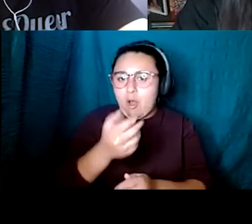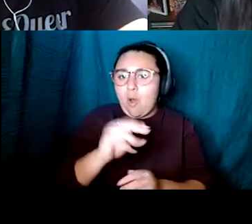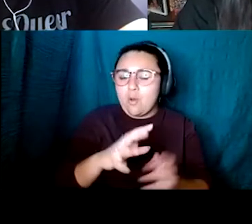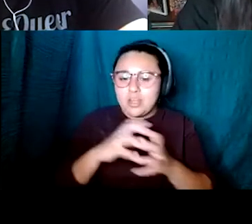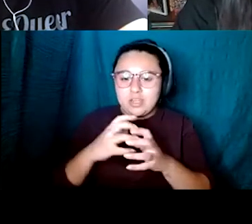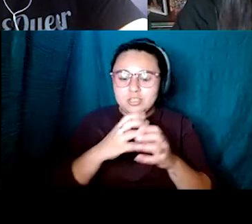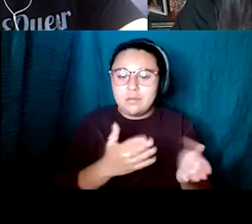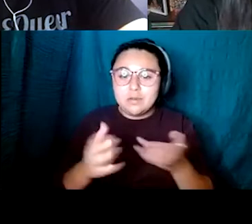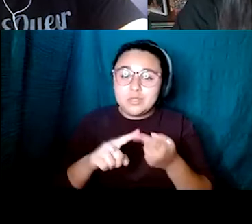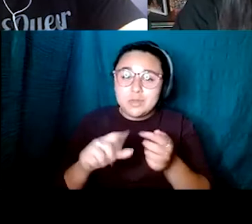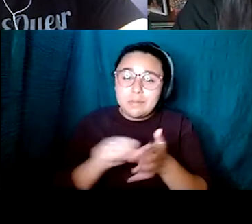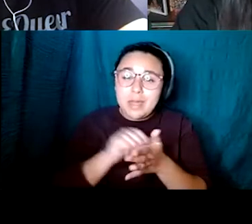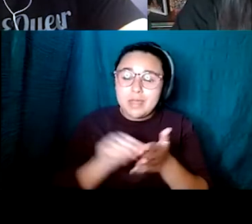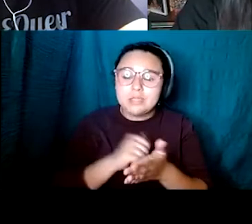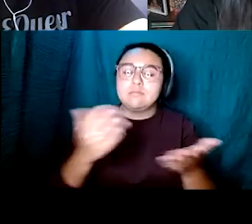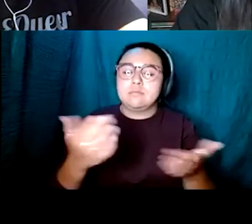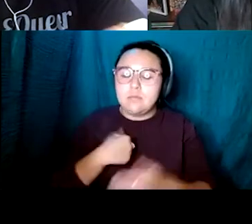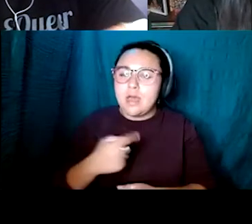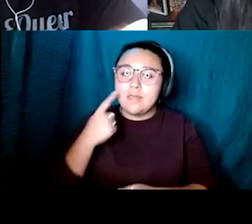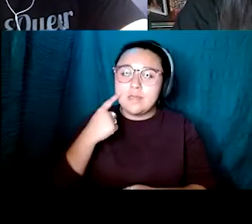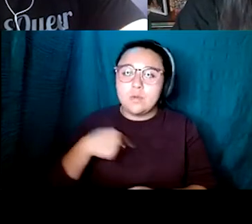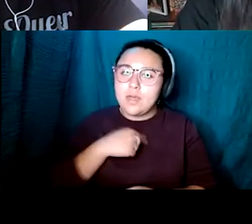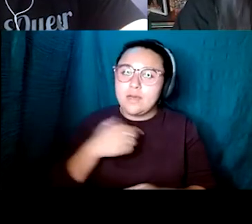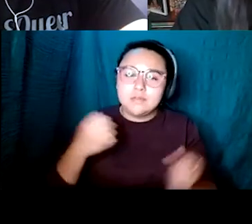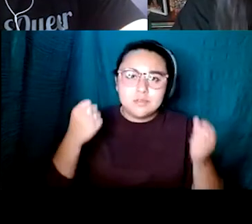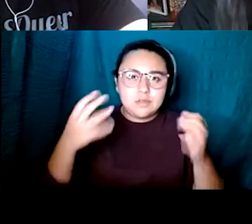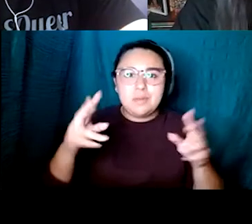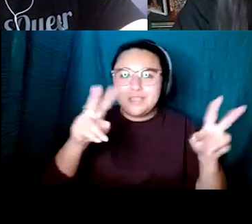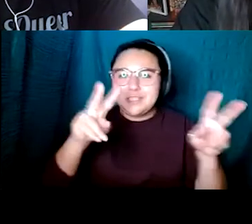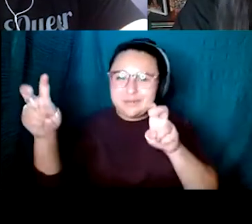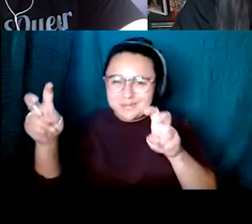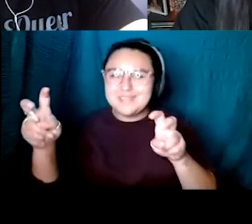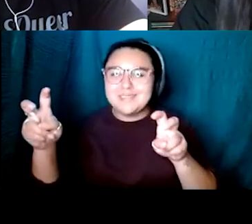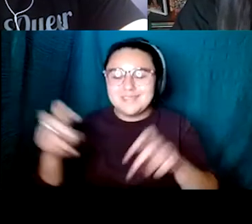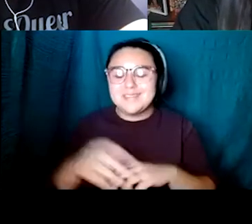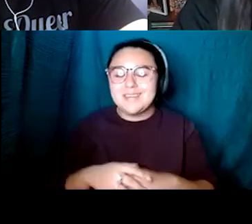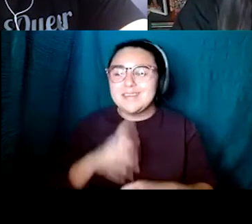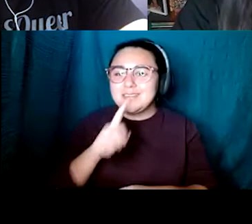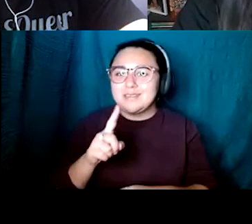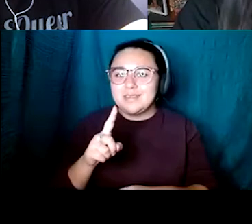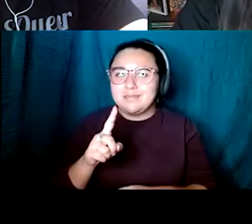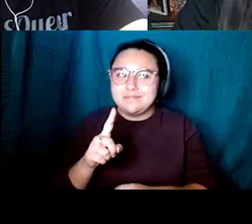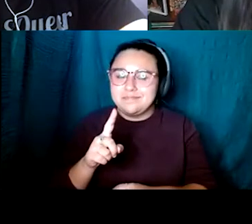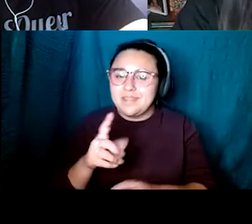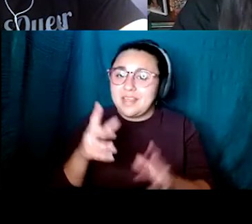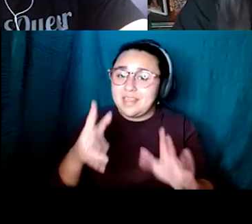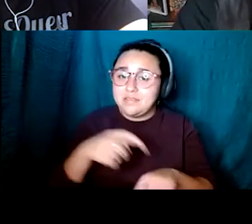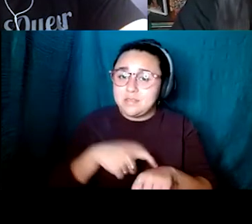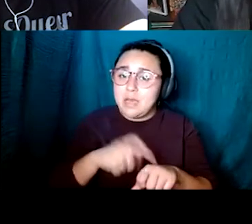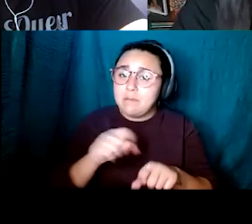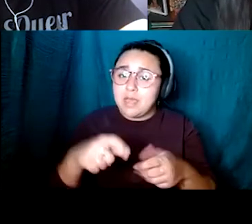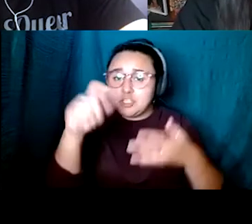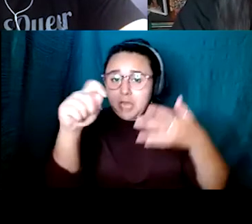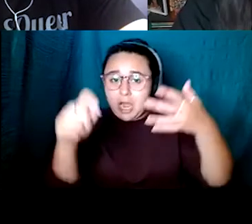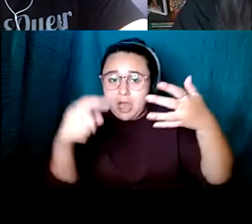to the page. I think we have so many topics. I mean, we would spend the rest of our time just like going down a checklist